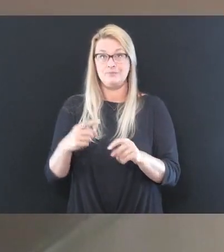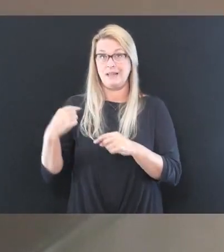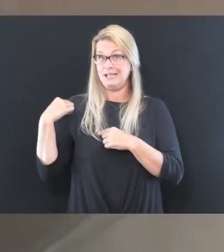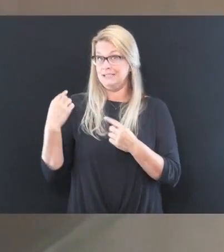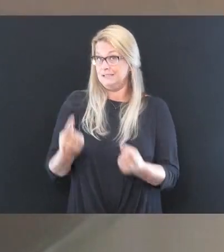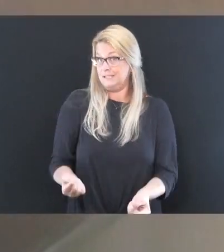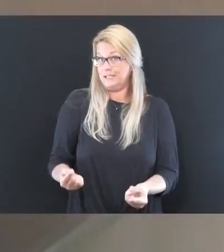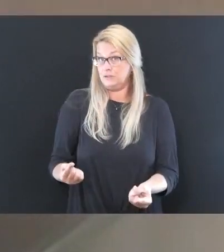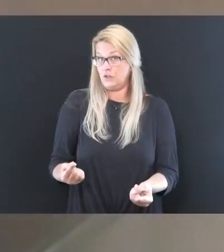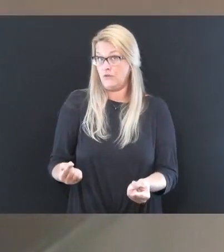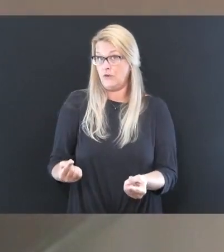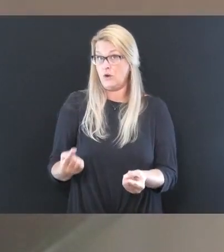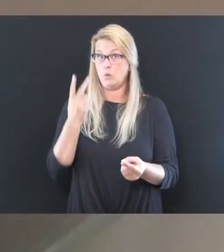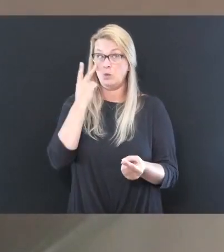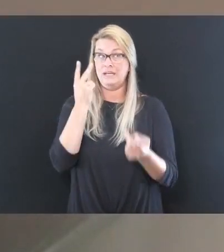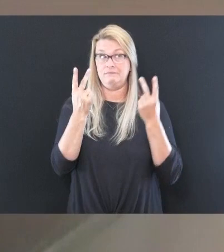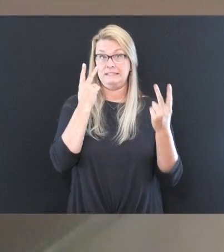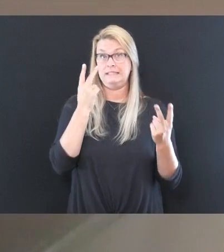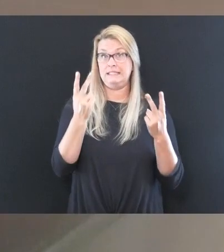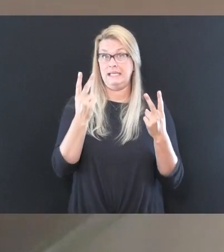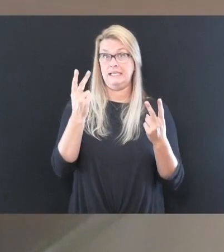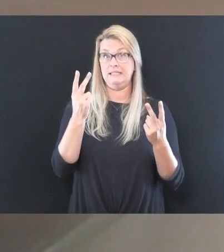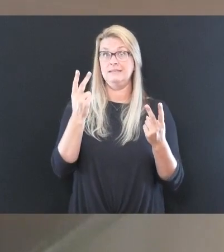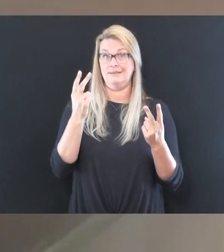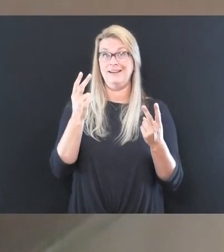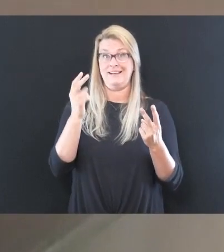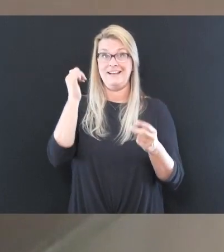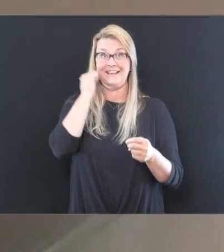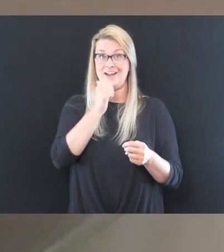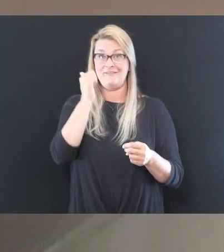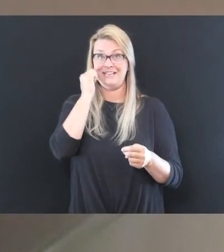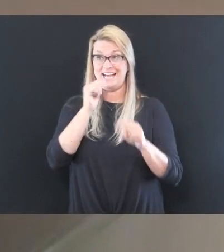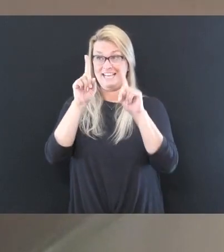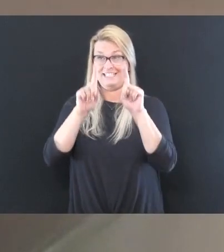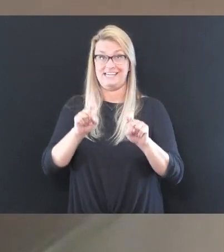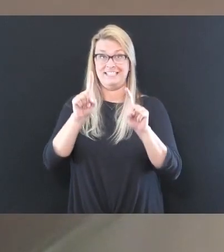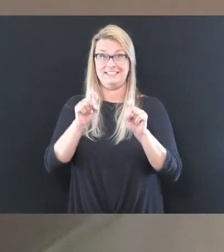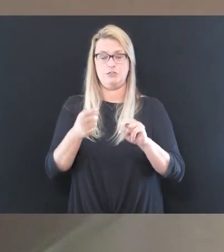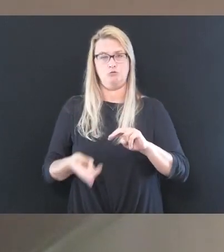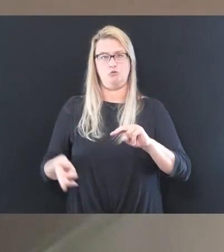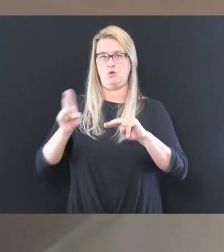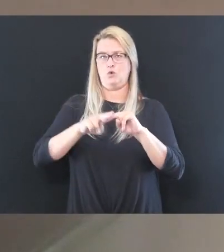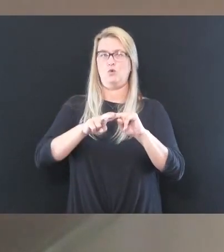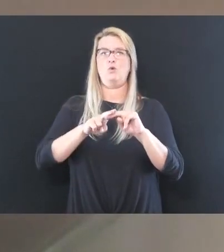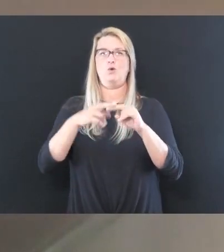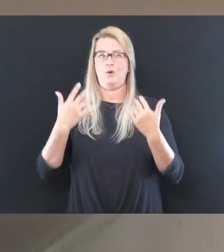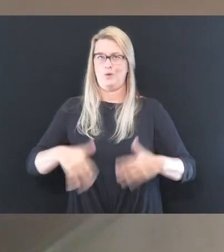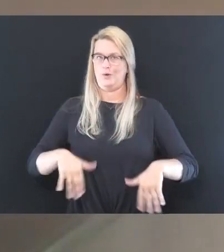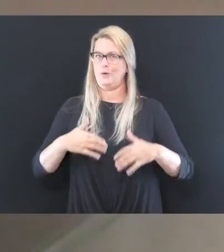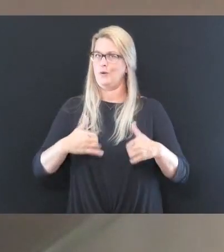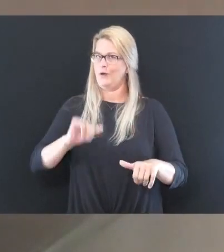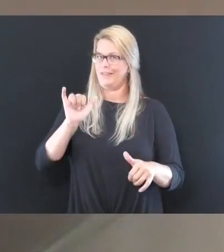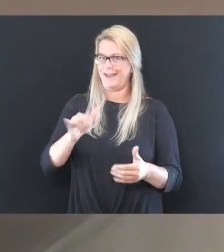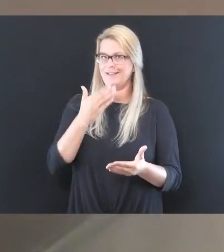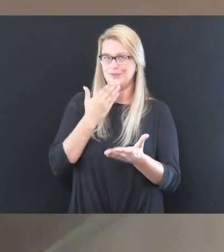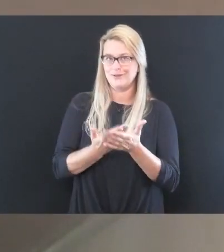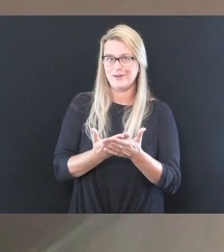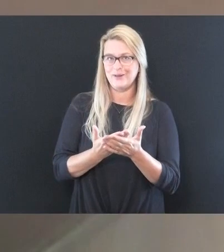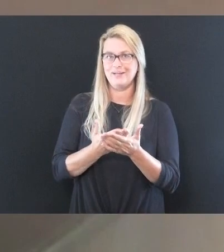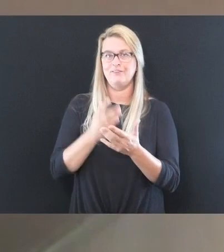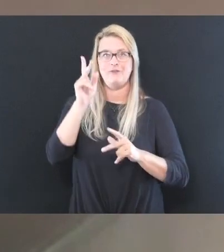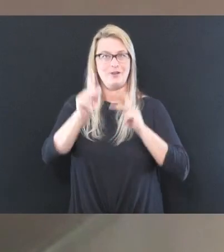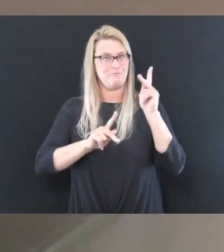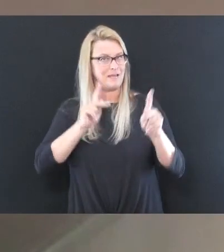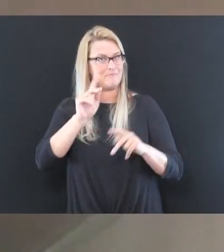change, we've seen those daily number of tests start to pick up, which is really, really good. Good for the people